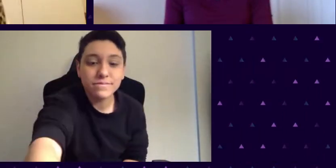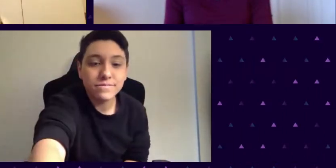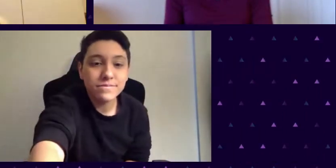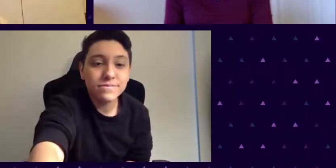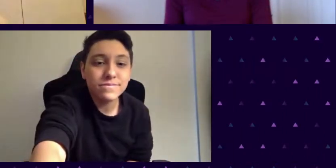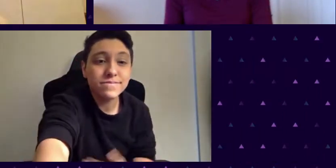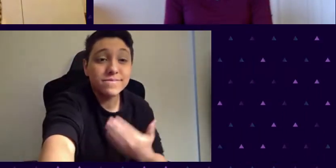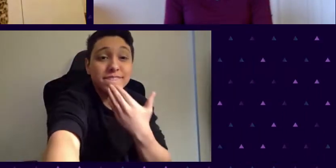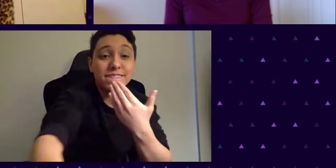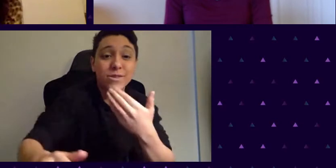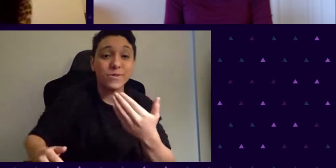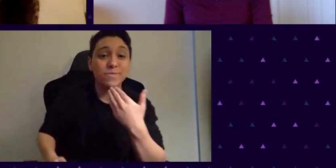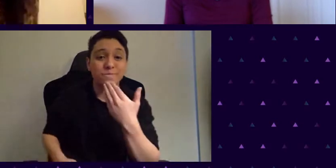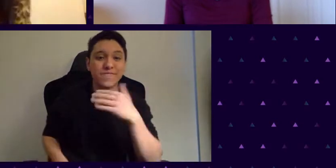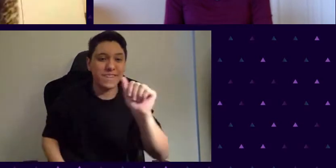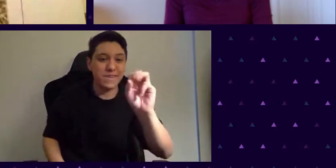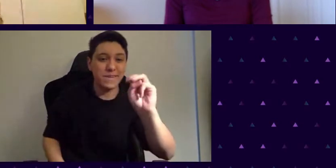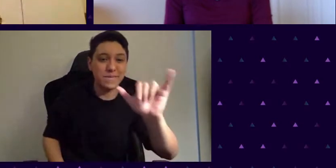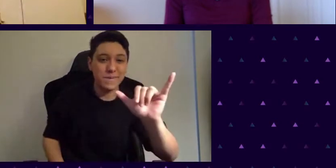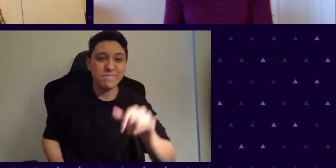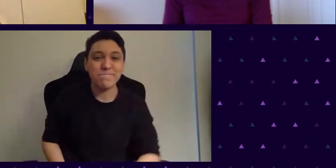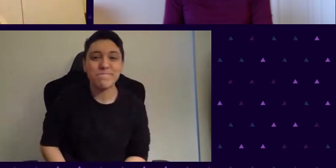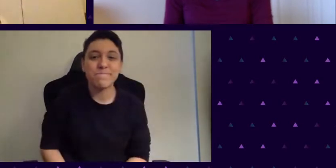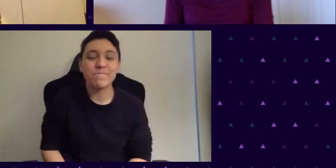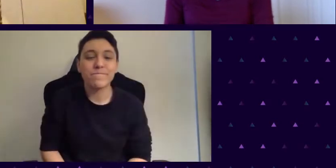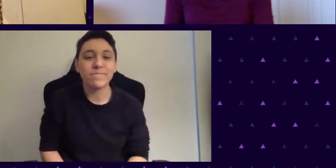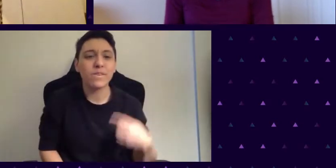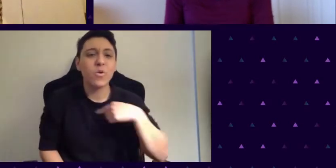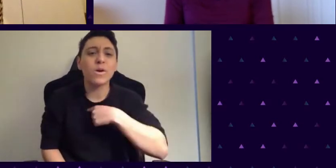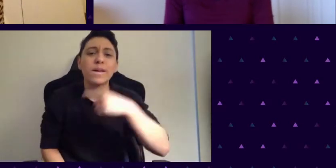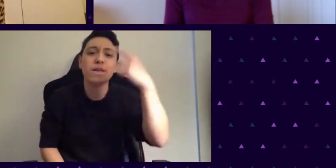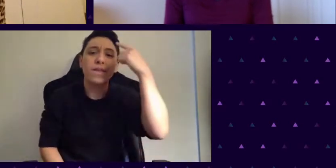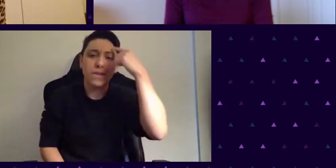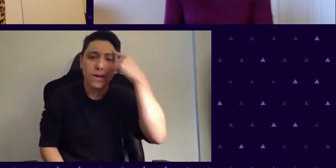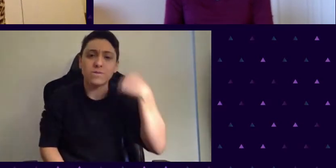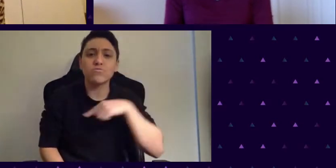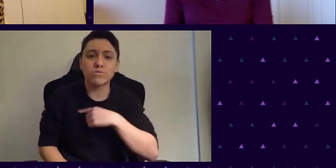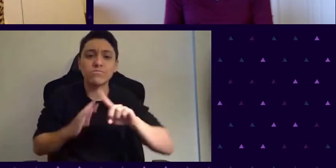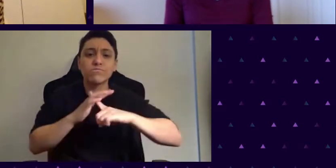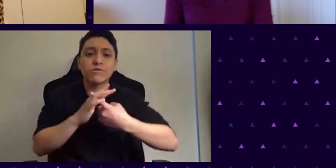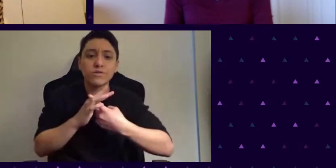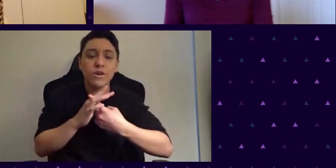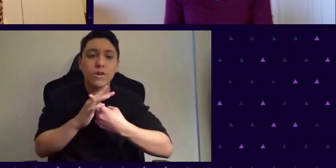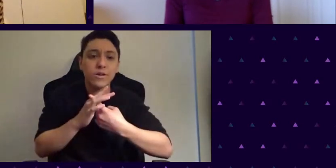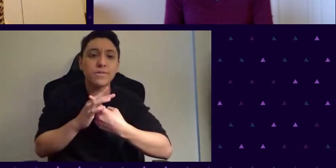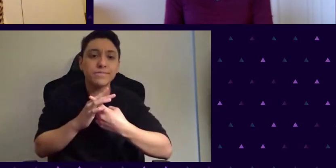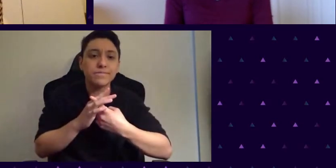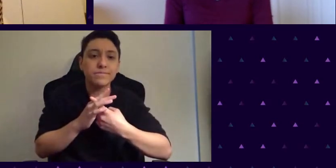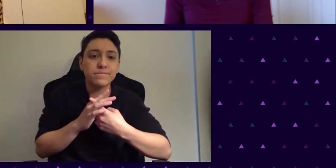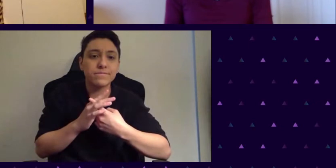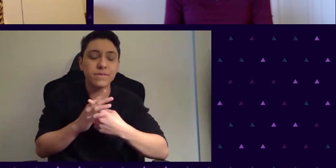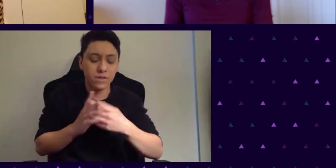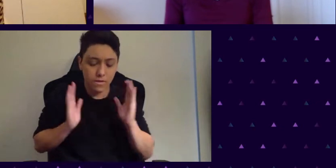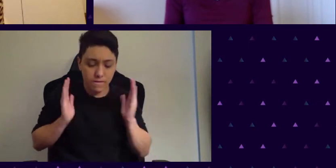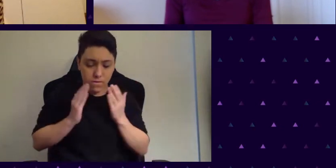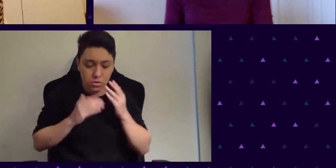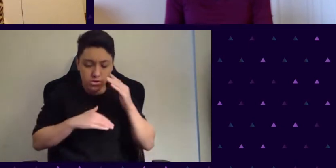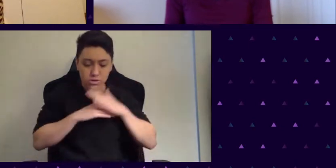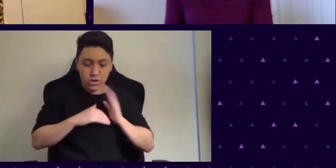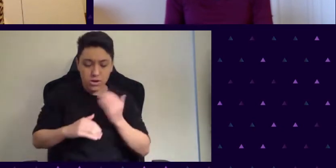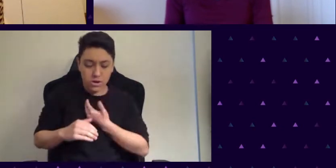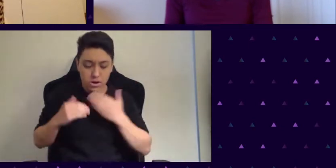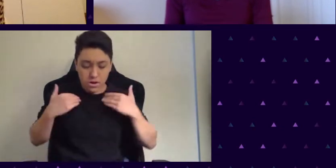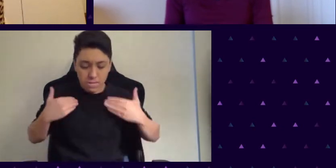Thanks. Excuse me. Thanks, Amy. We thought that we would start by just coming into our bodies a little bit and